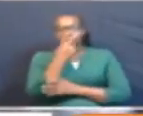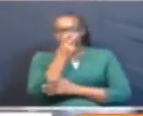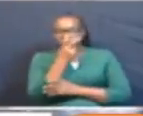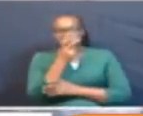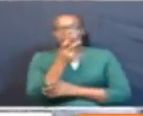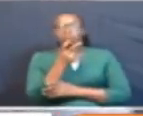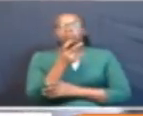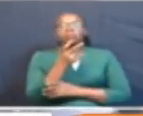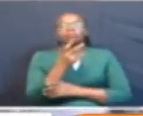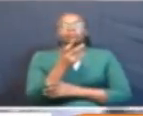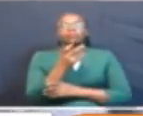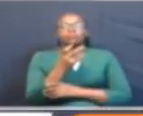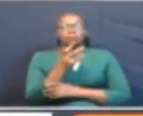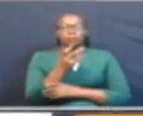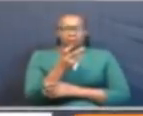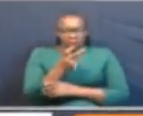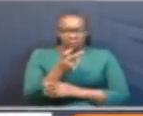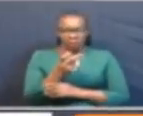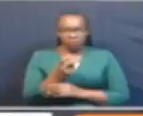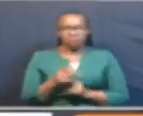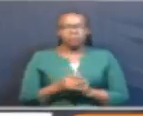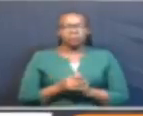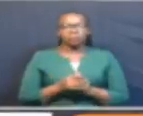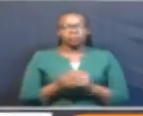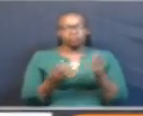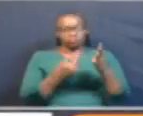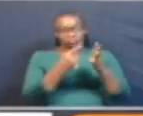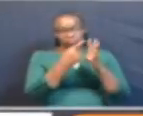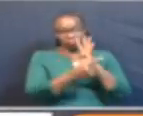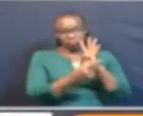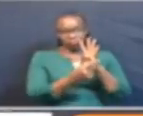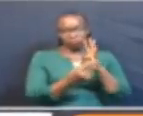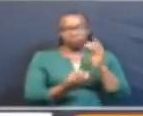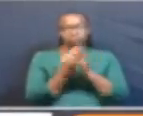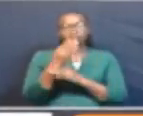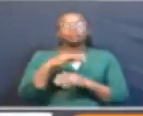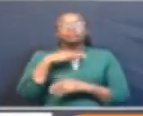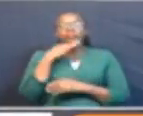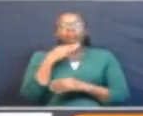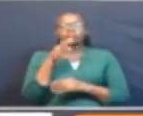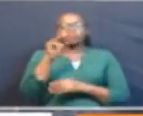Christopher Nzilu Nzioka, and Patrick Kahidi Mbaya, for causing the death of Masin